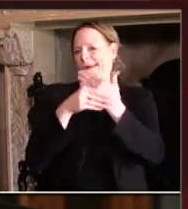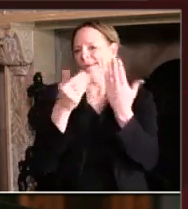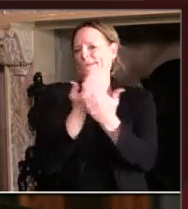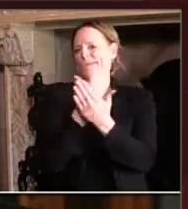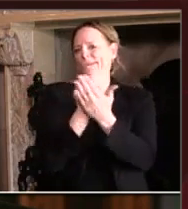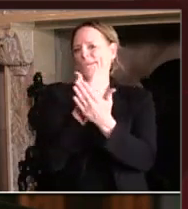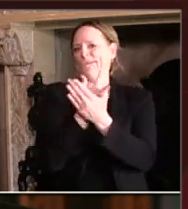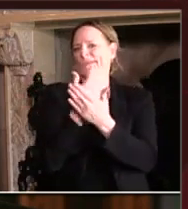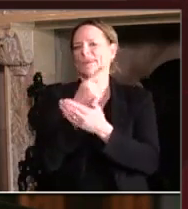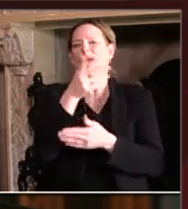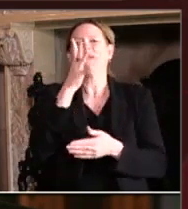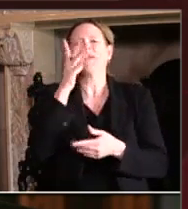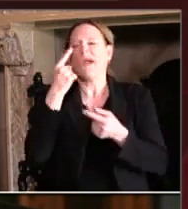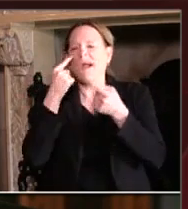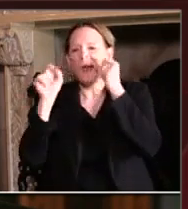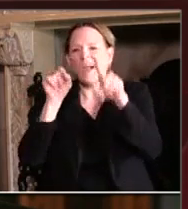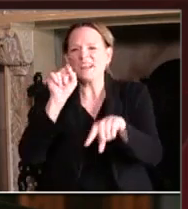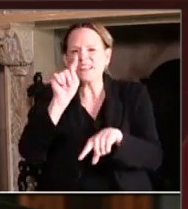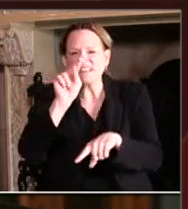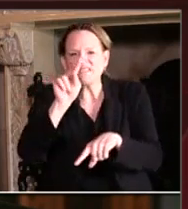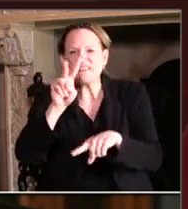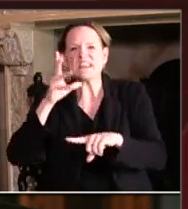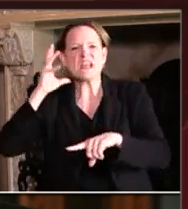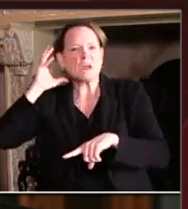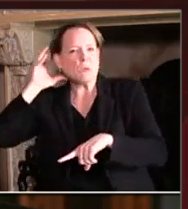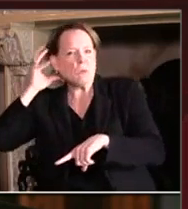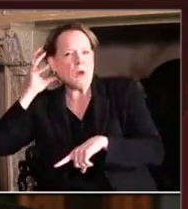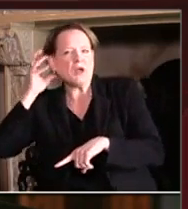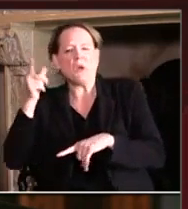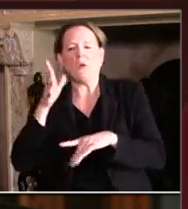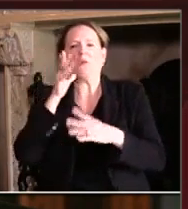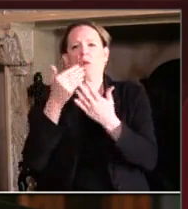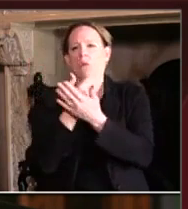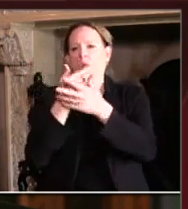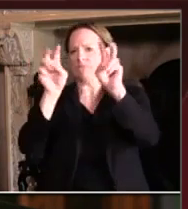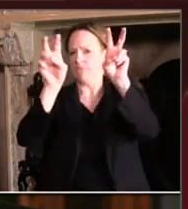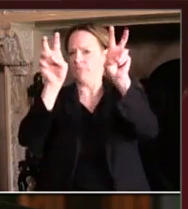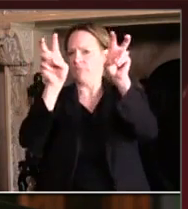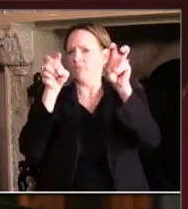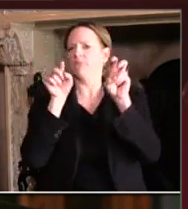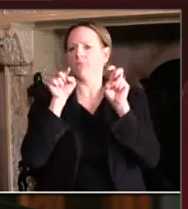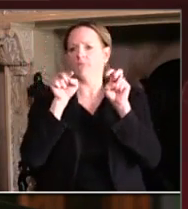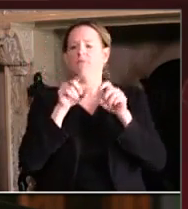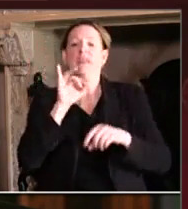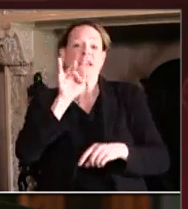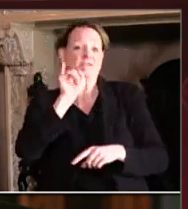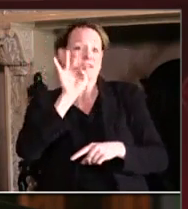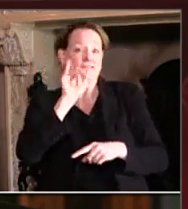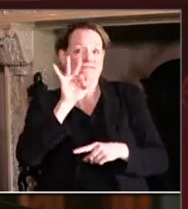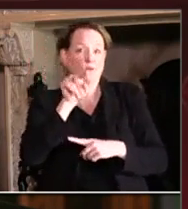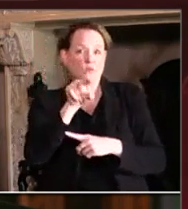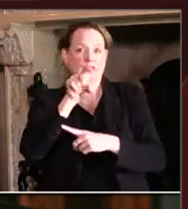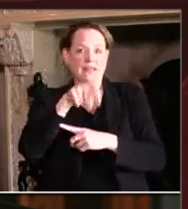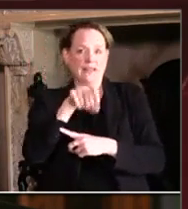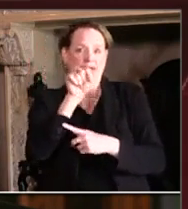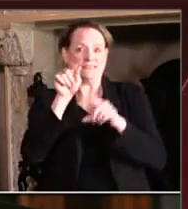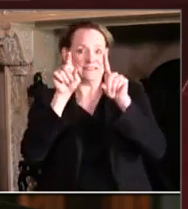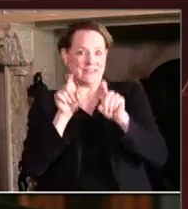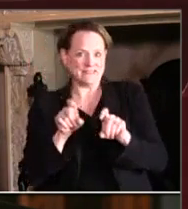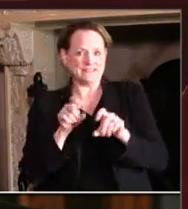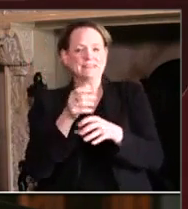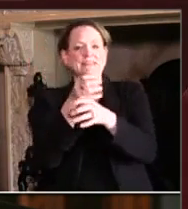see us on TV with a simple message: if you need a test, get a test. If you have any symptoms